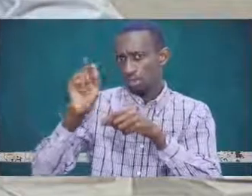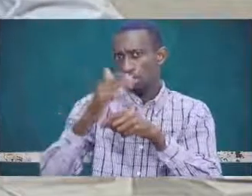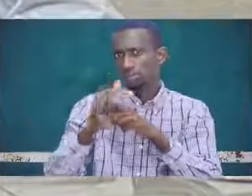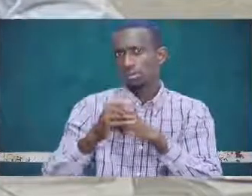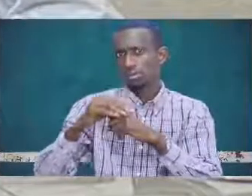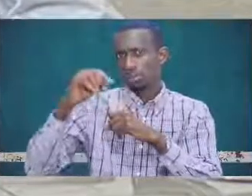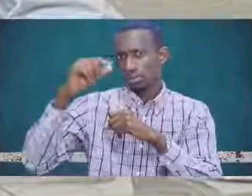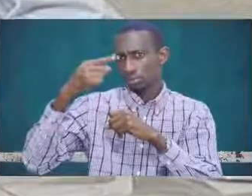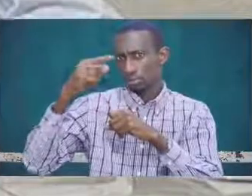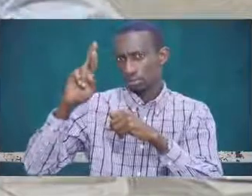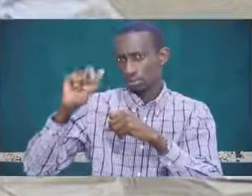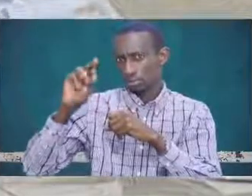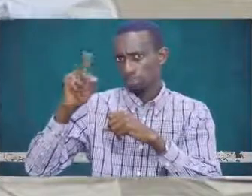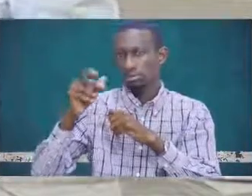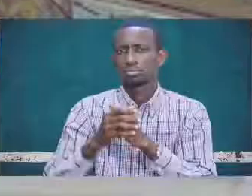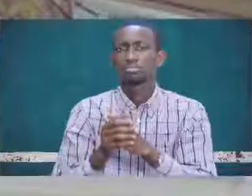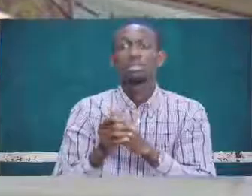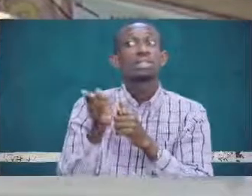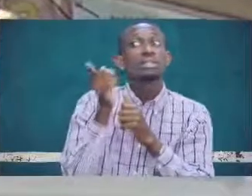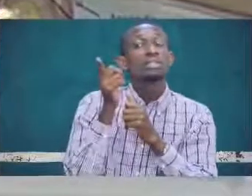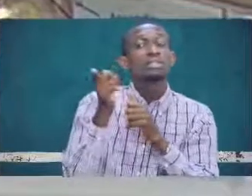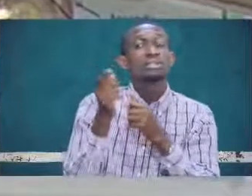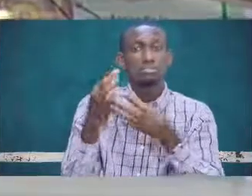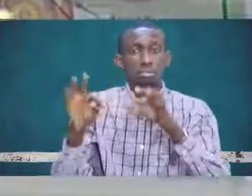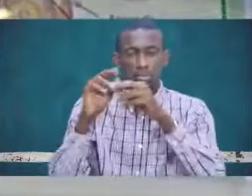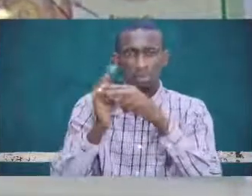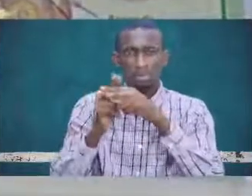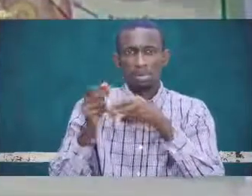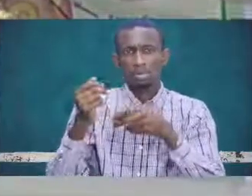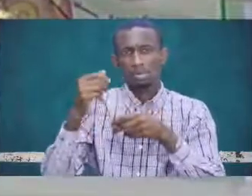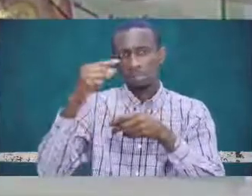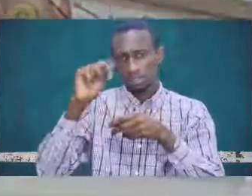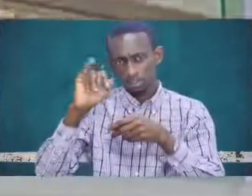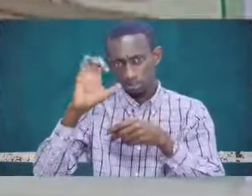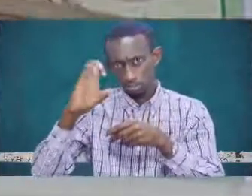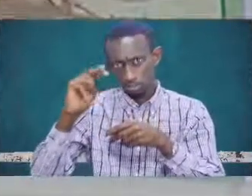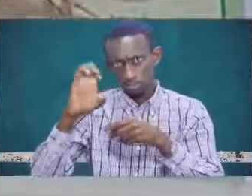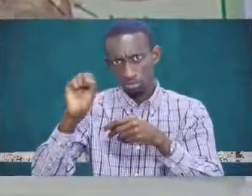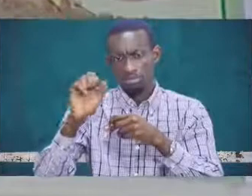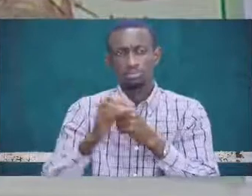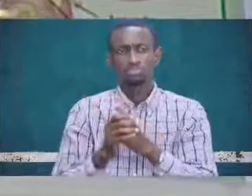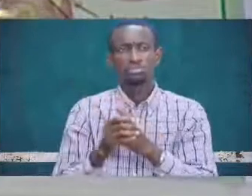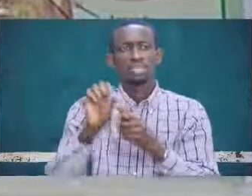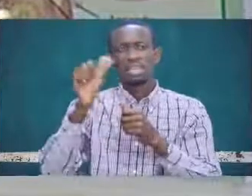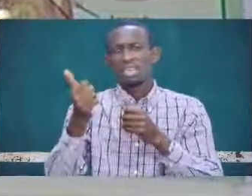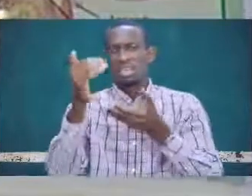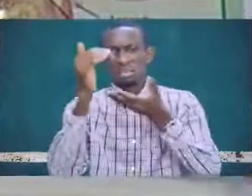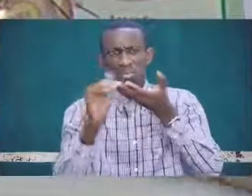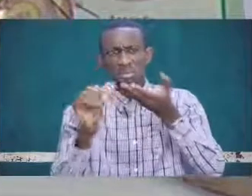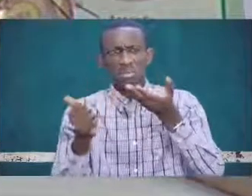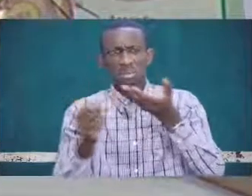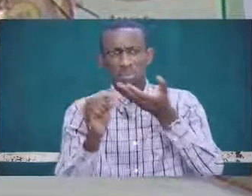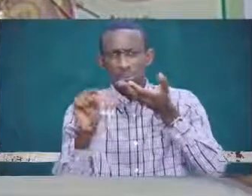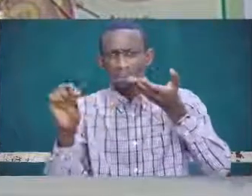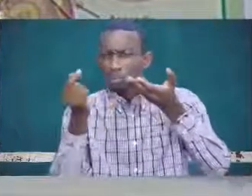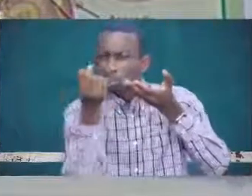can tell you, the gastric gland is what you call the mucus layer, which is called mucosa. We have submucosa. We have what you call